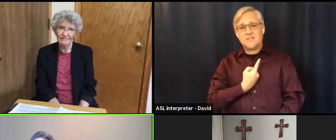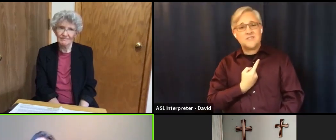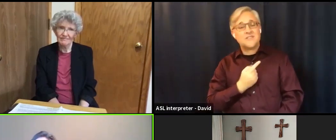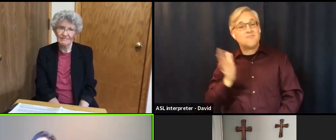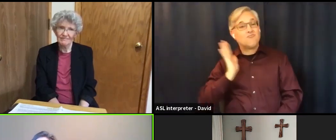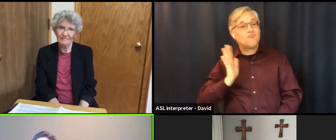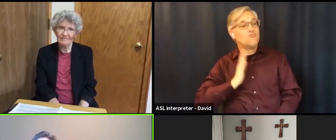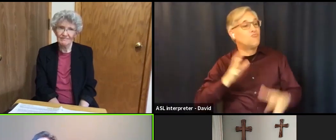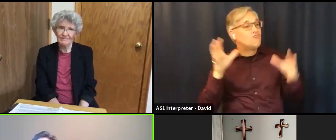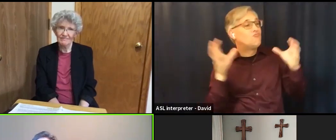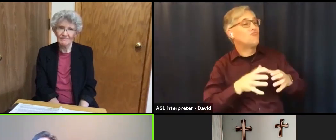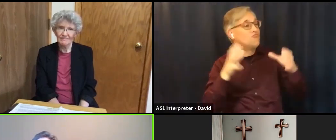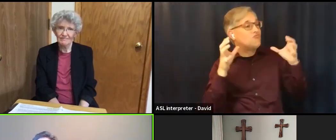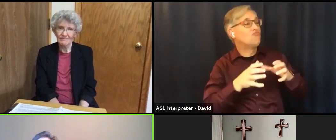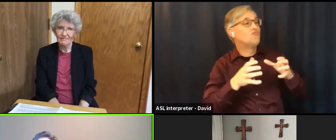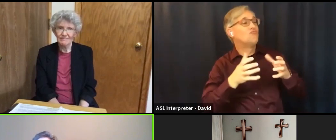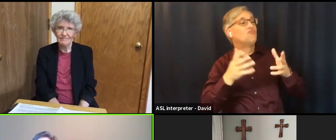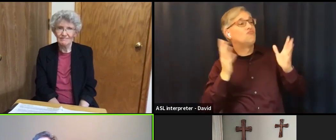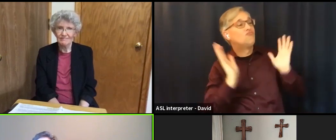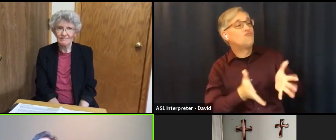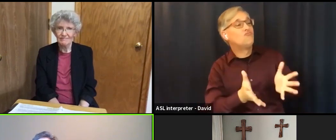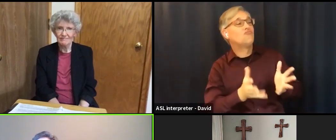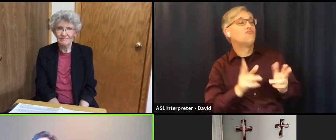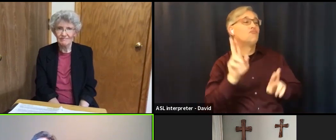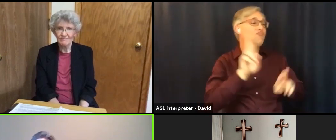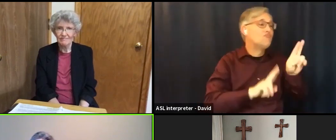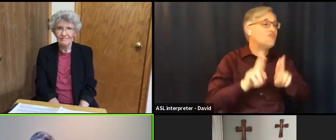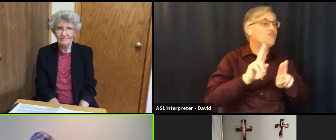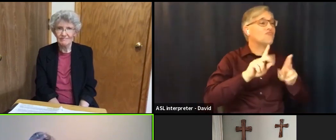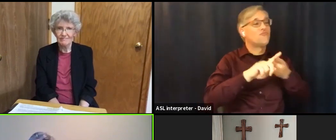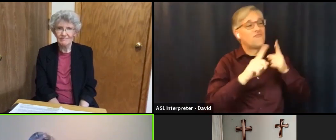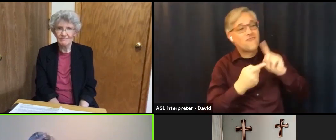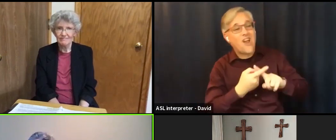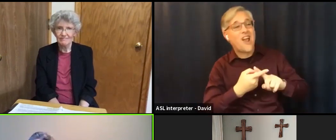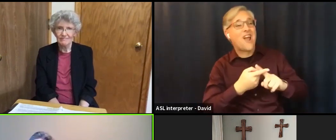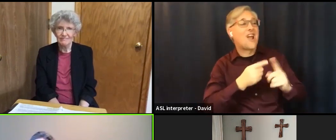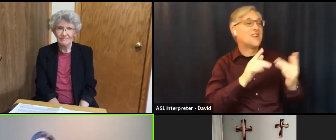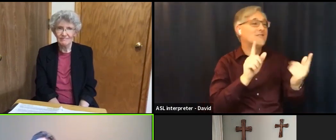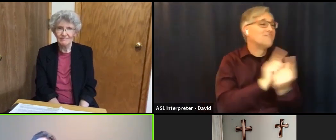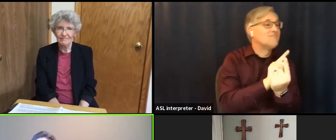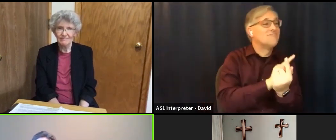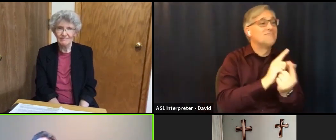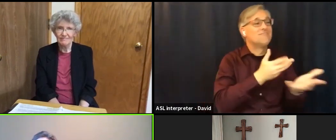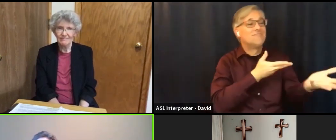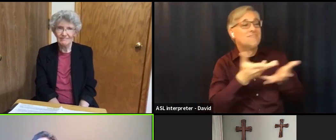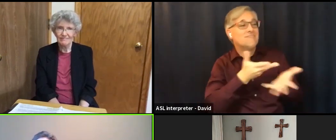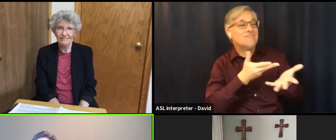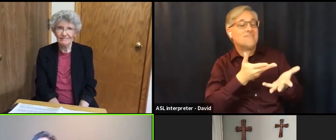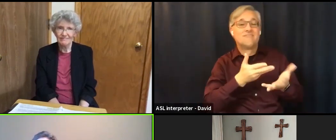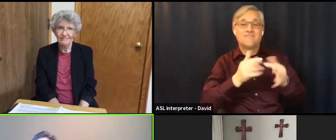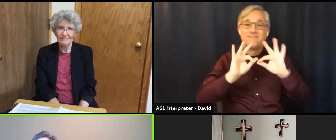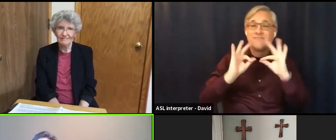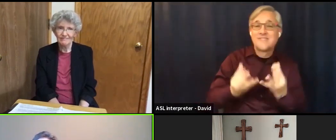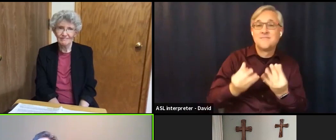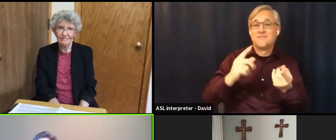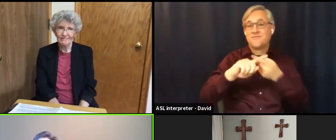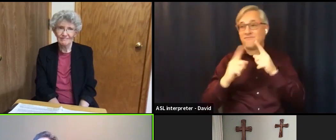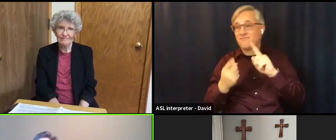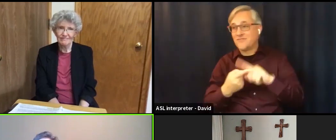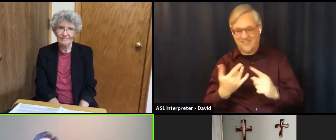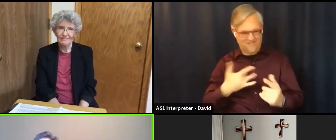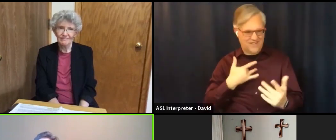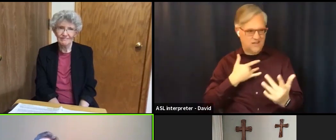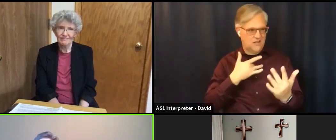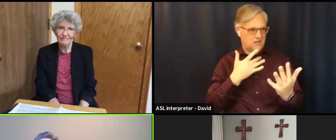others, relationships that feel harder to maintain, that sense